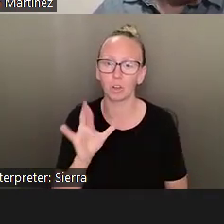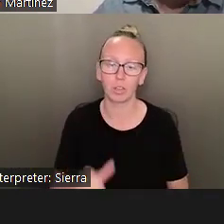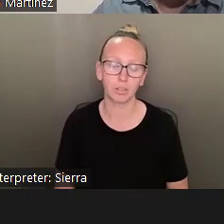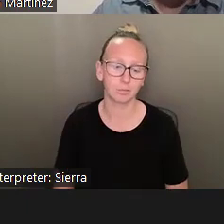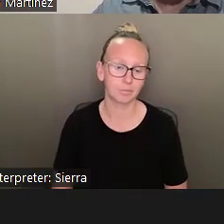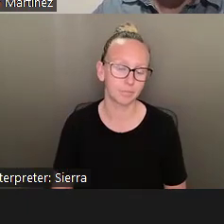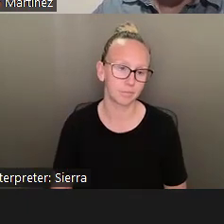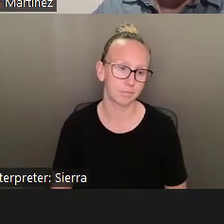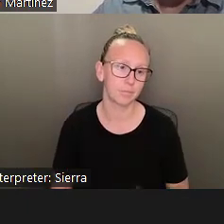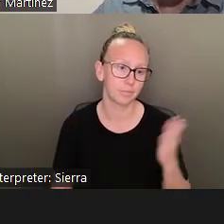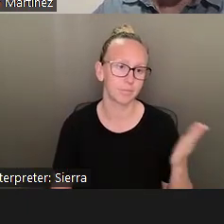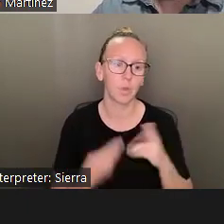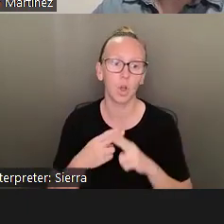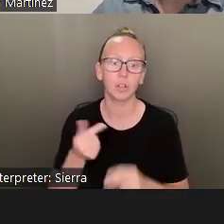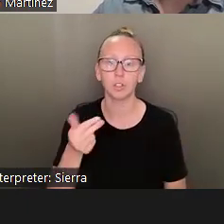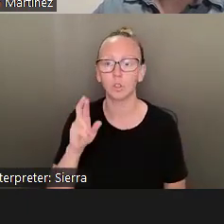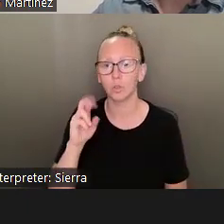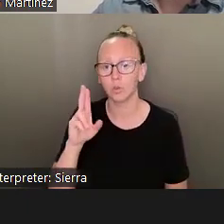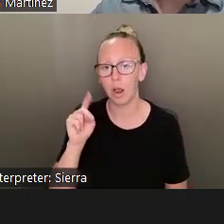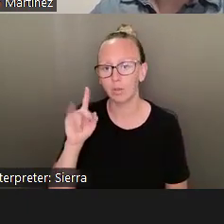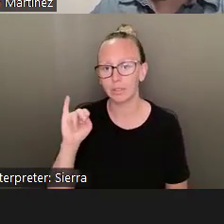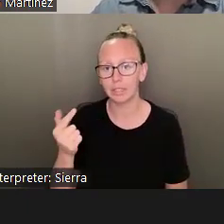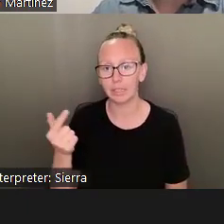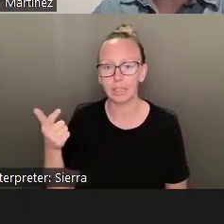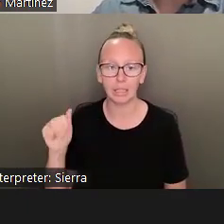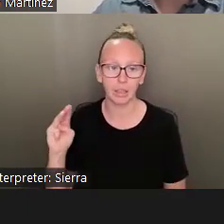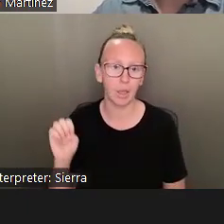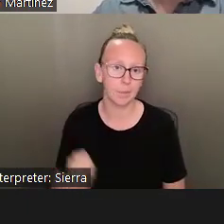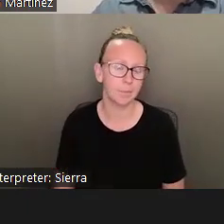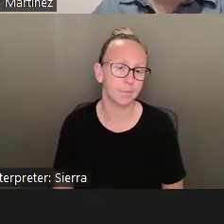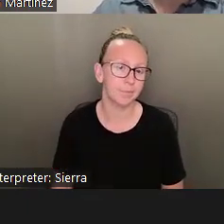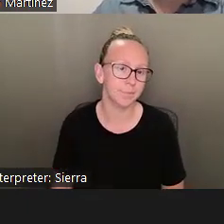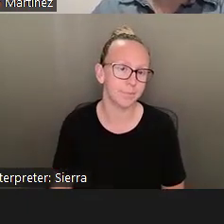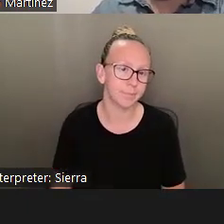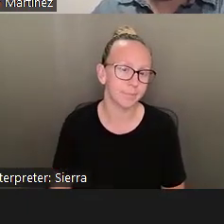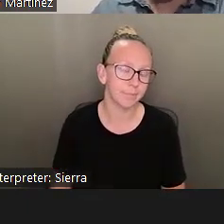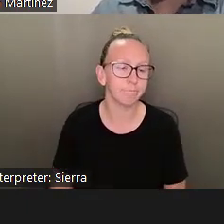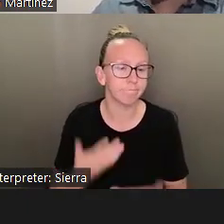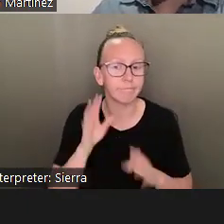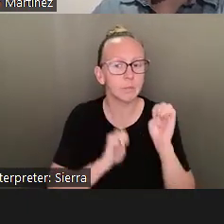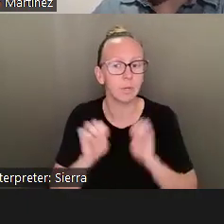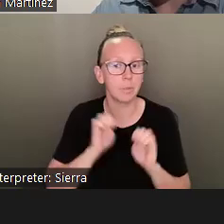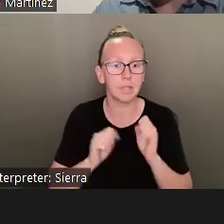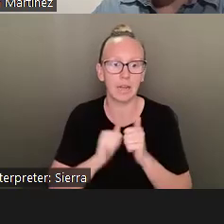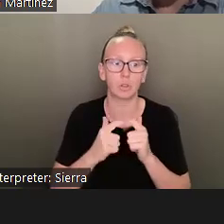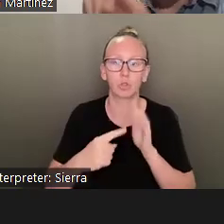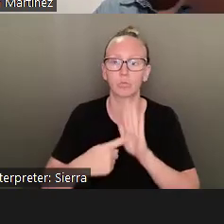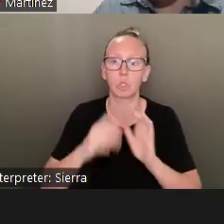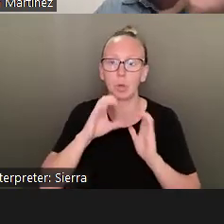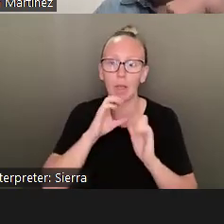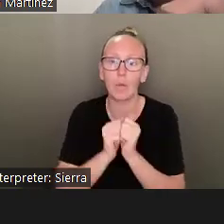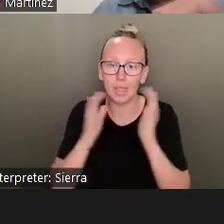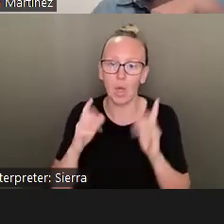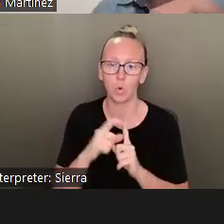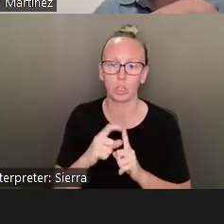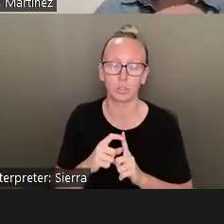So this is a work called Grounding Game. And it was, again, an experiment in communicating without words. And I made these